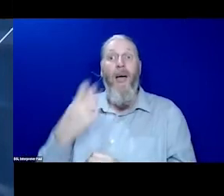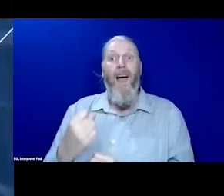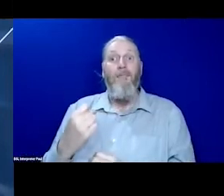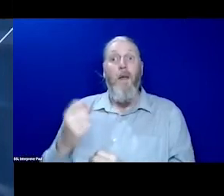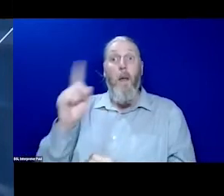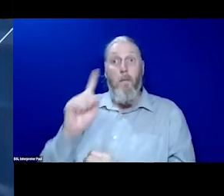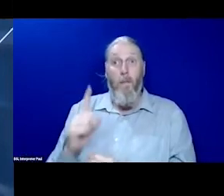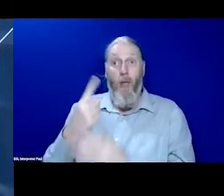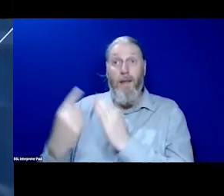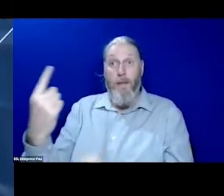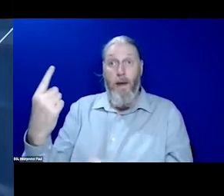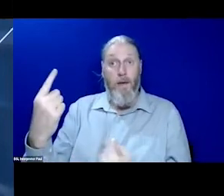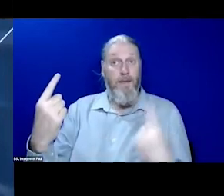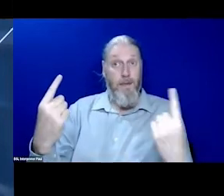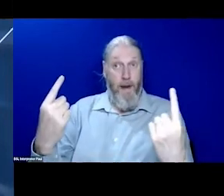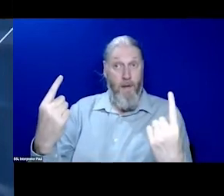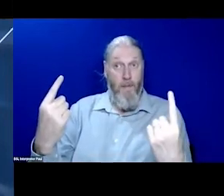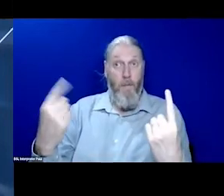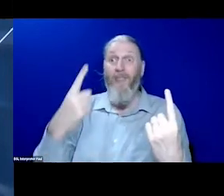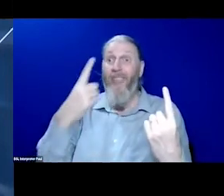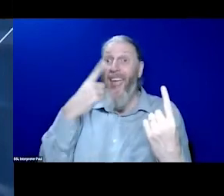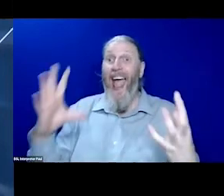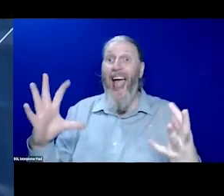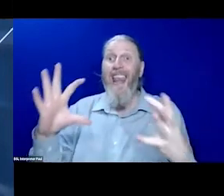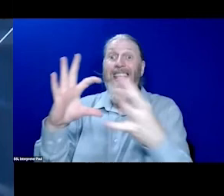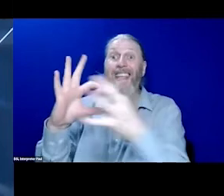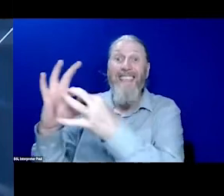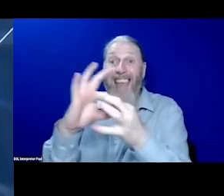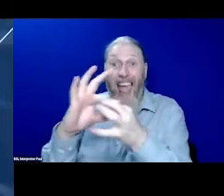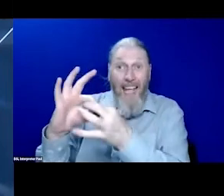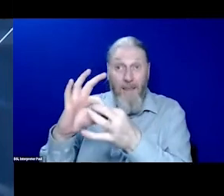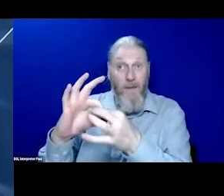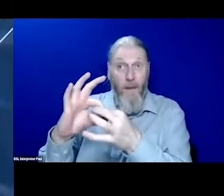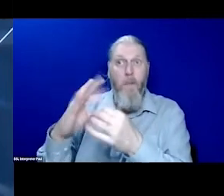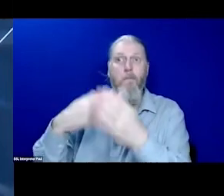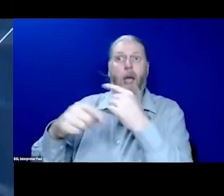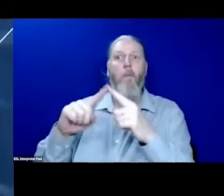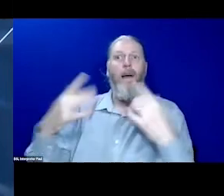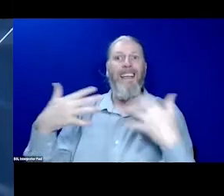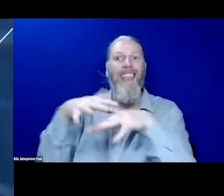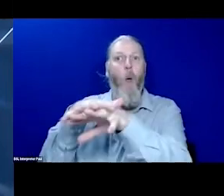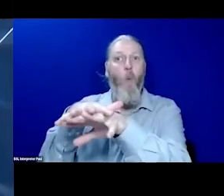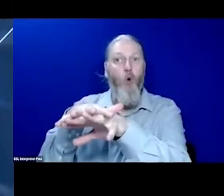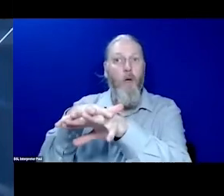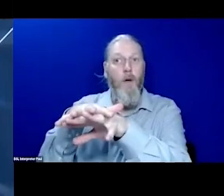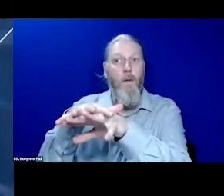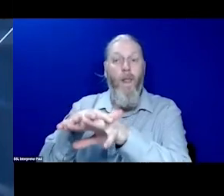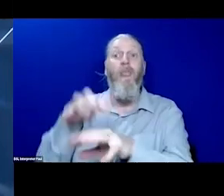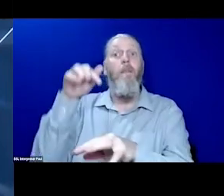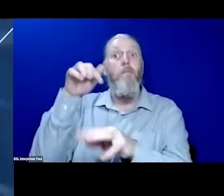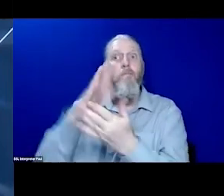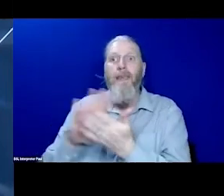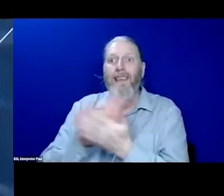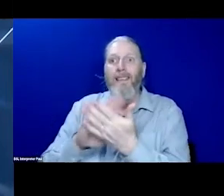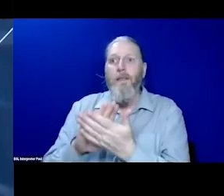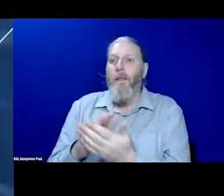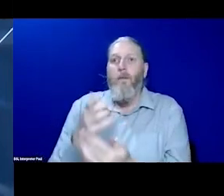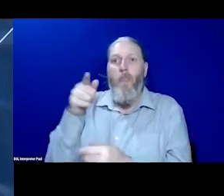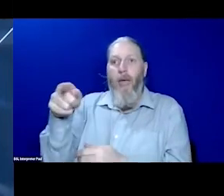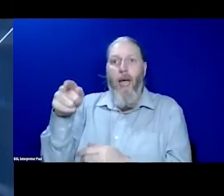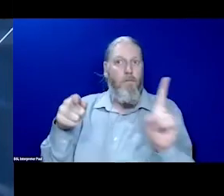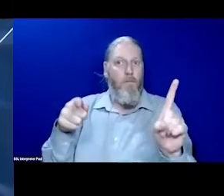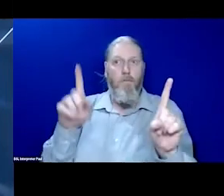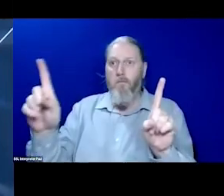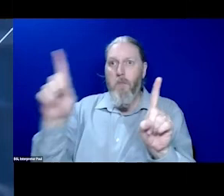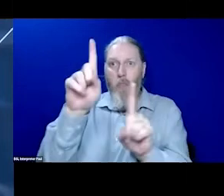also connected, we come back to this idea of a network where action in any one place can support the health